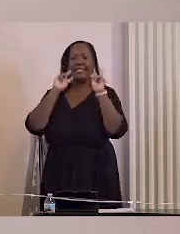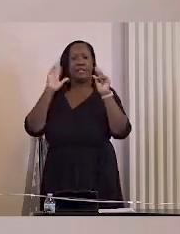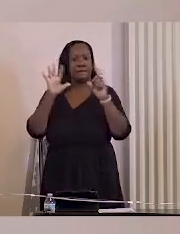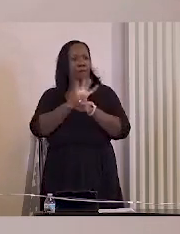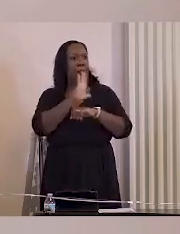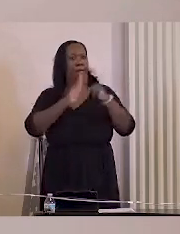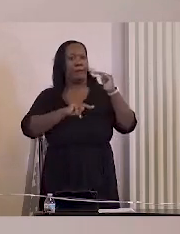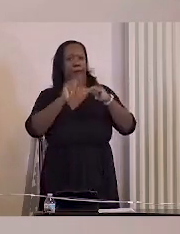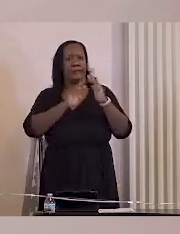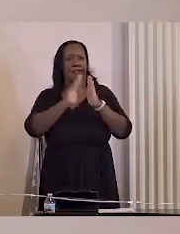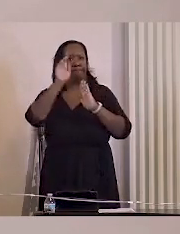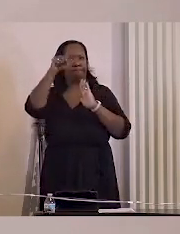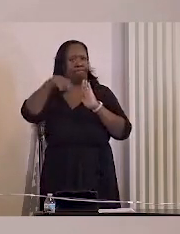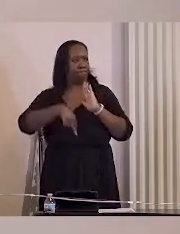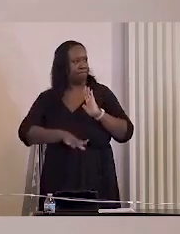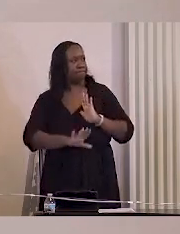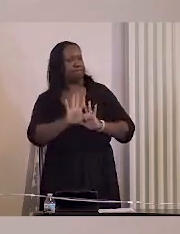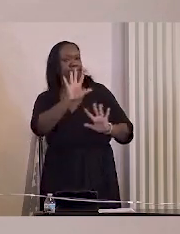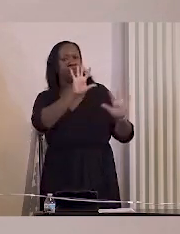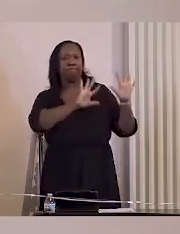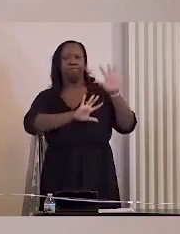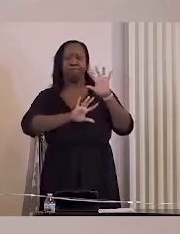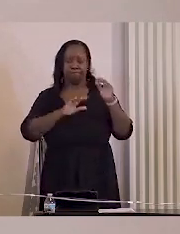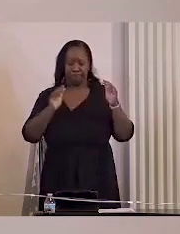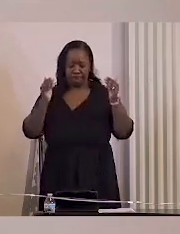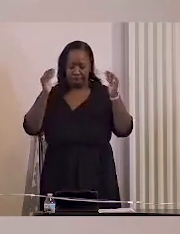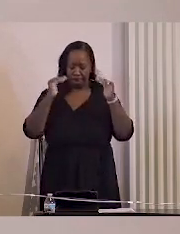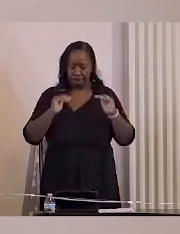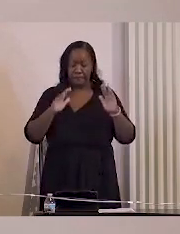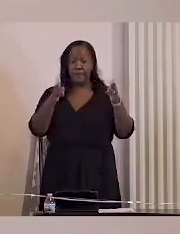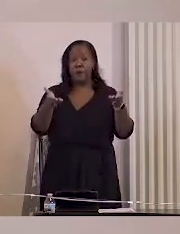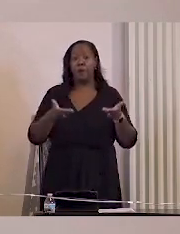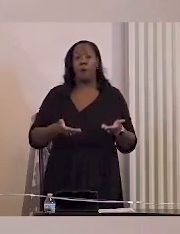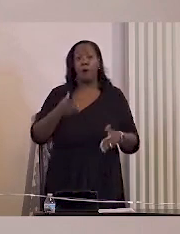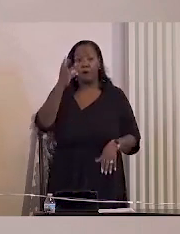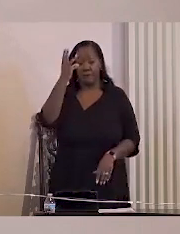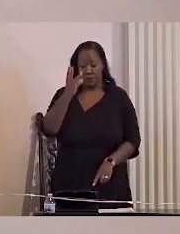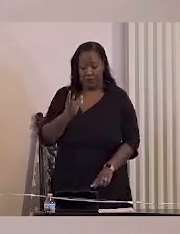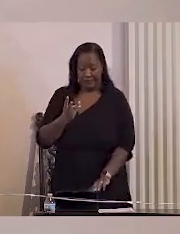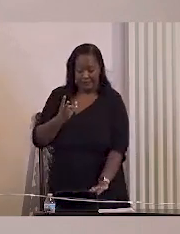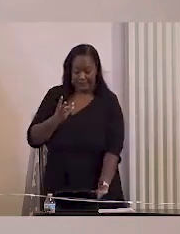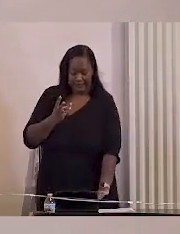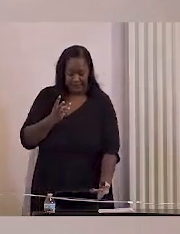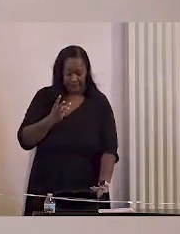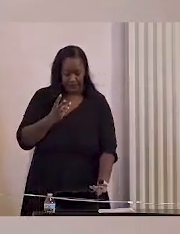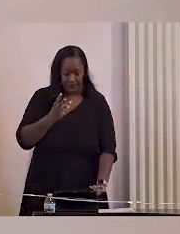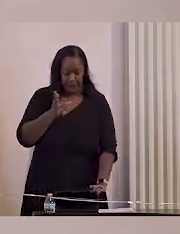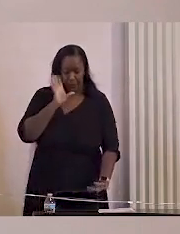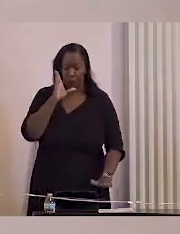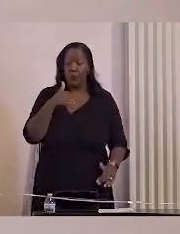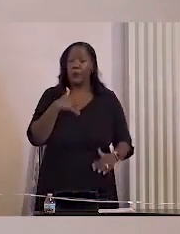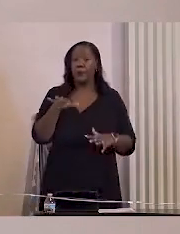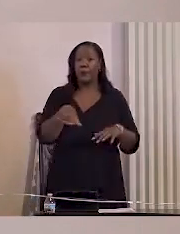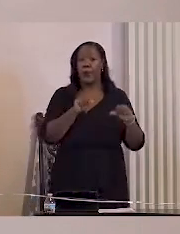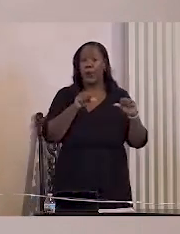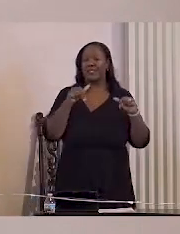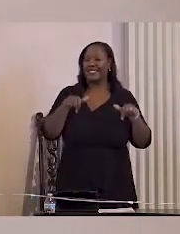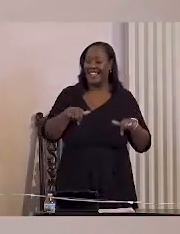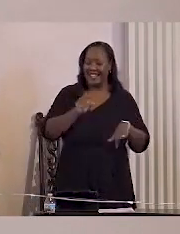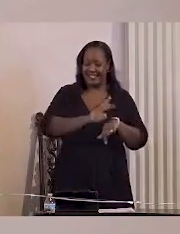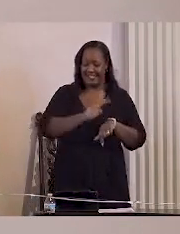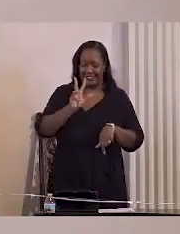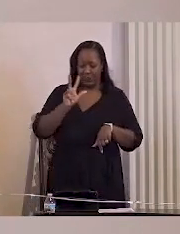Welcoming Wednesday happens every Wednesday, and it is 6:30 this Wednesday with a